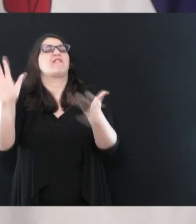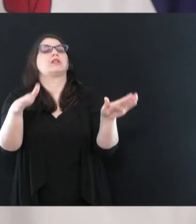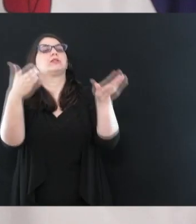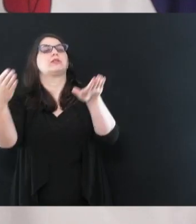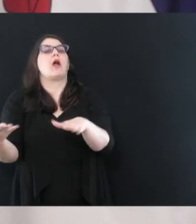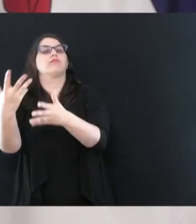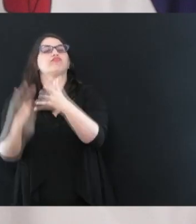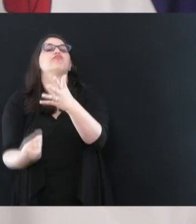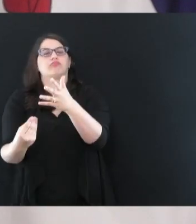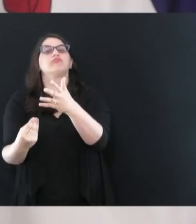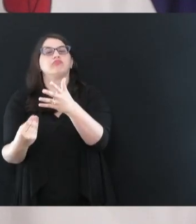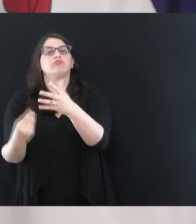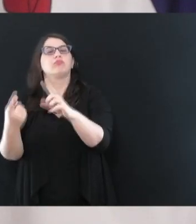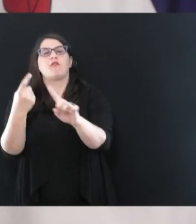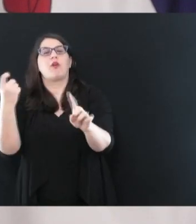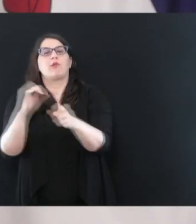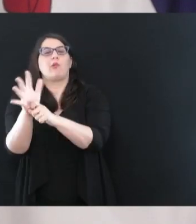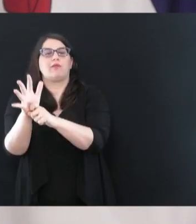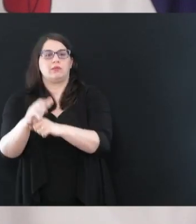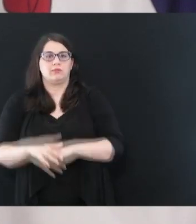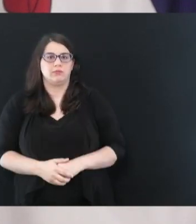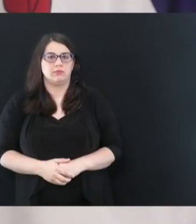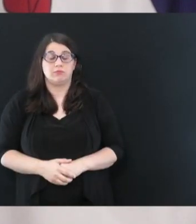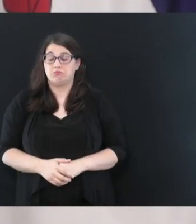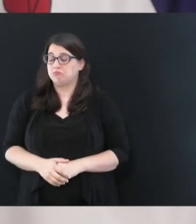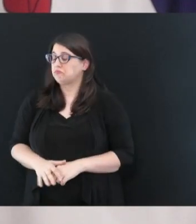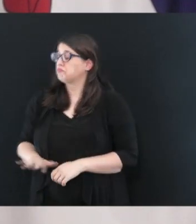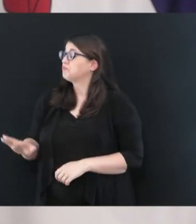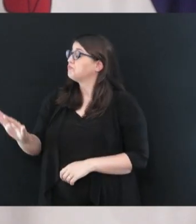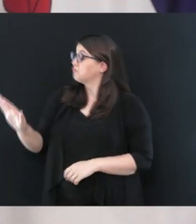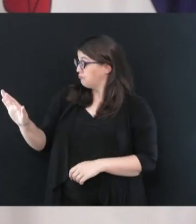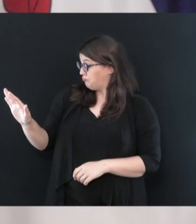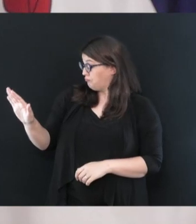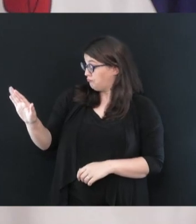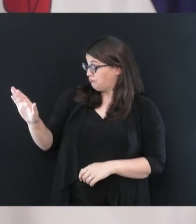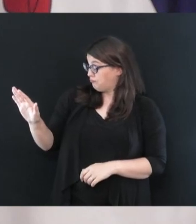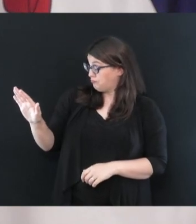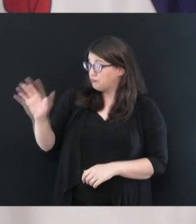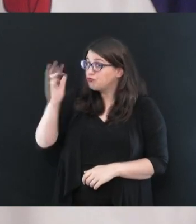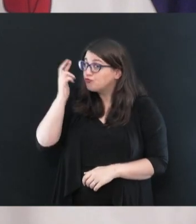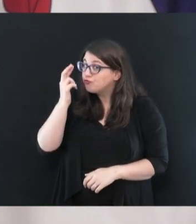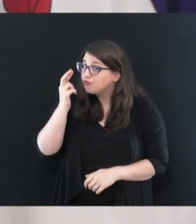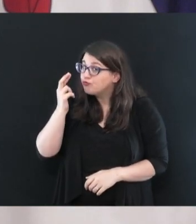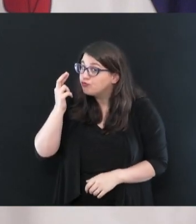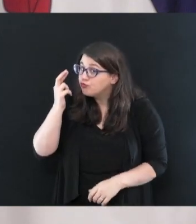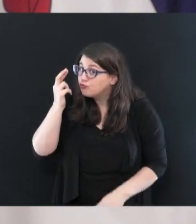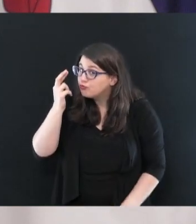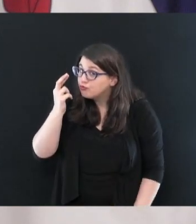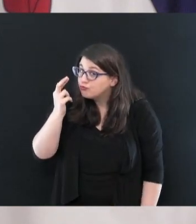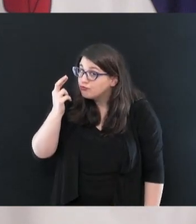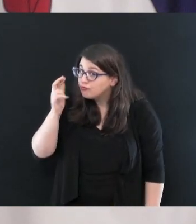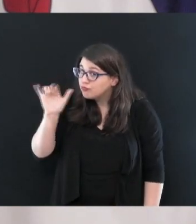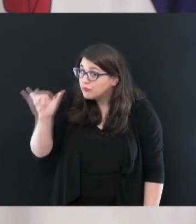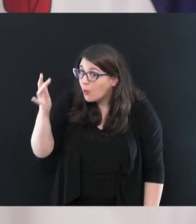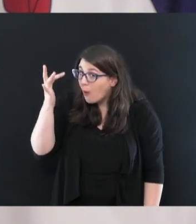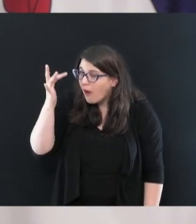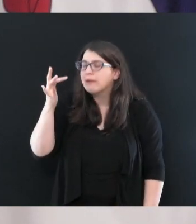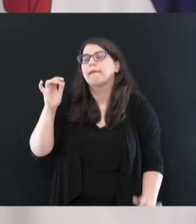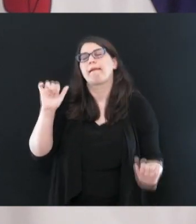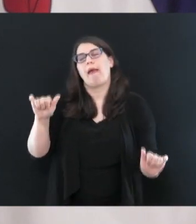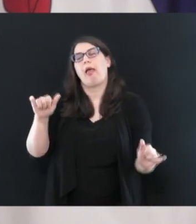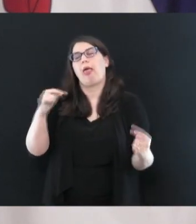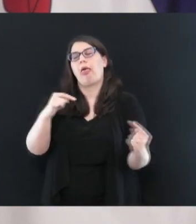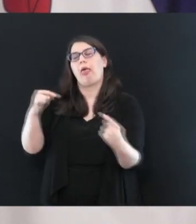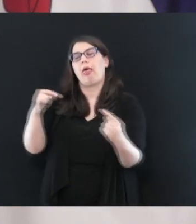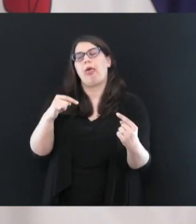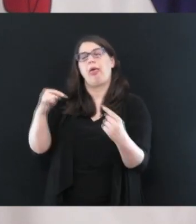pandemic. Now, the reason for that, and we could go back and forth because, Kenny, I love you